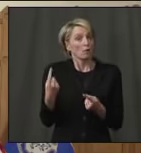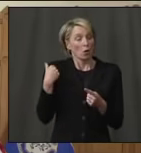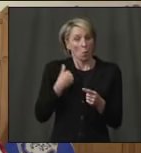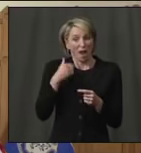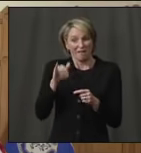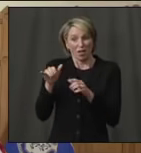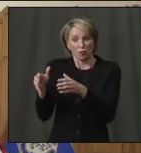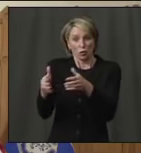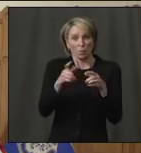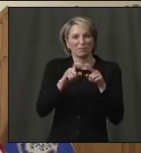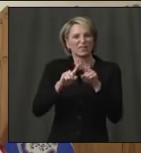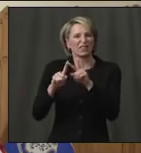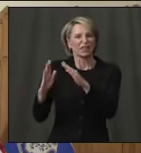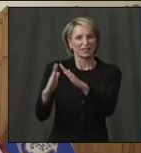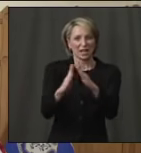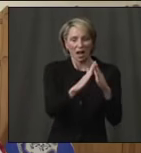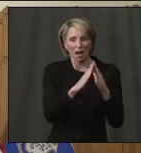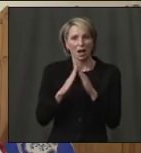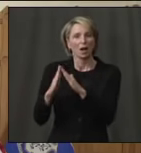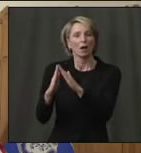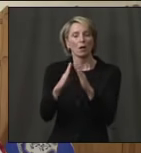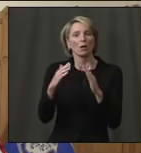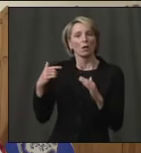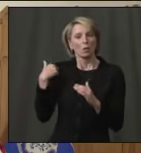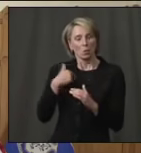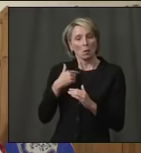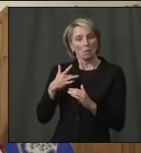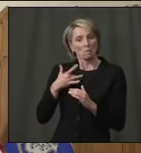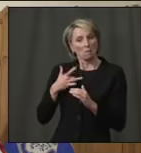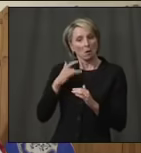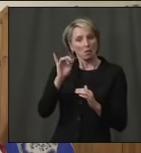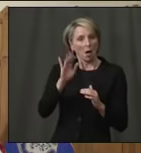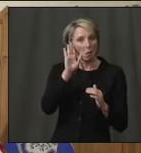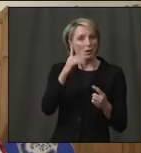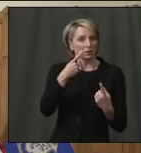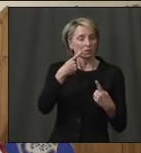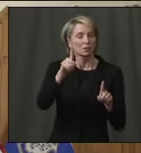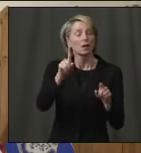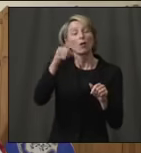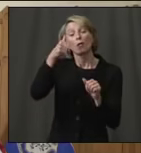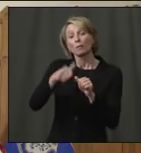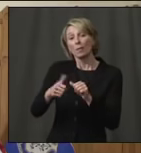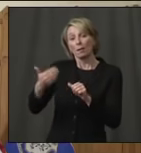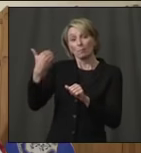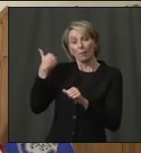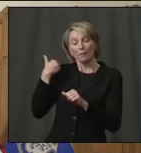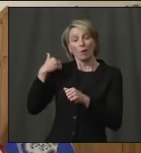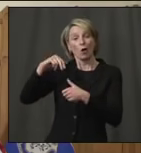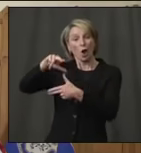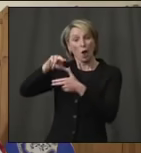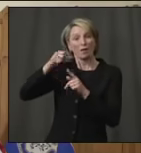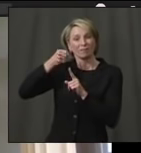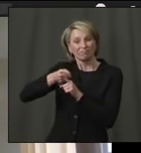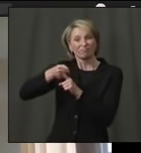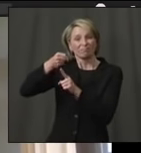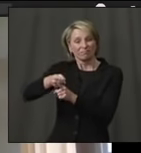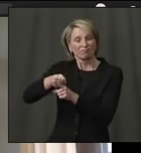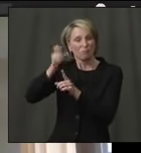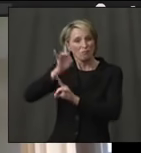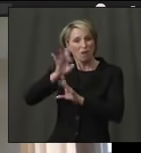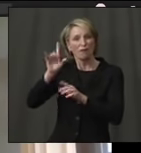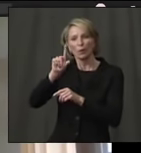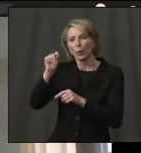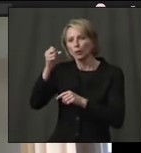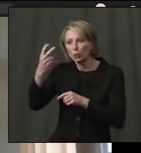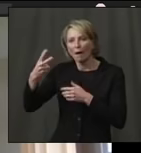the 2012 recovery efforts after Sandy and Maria. So happy to take